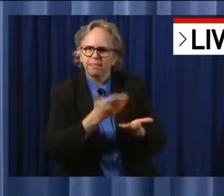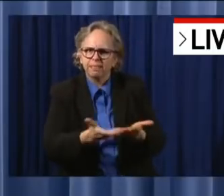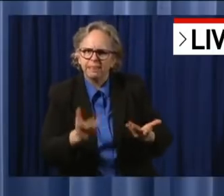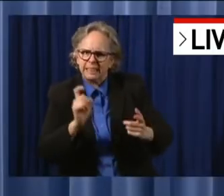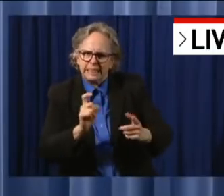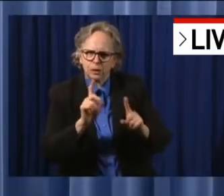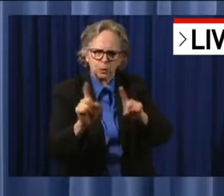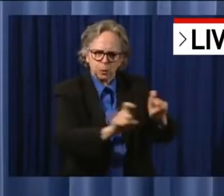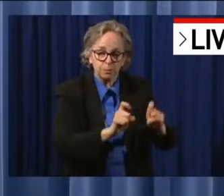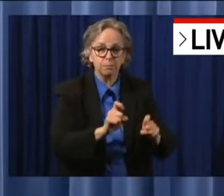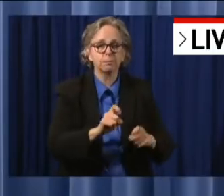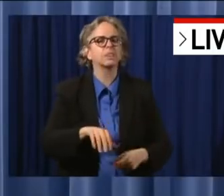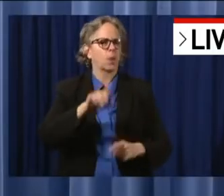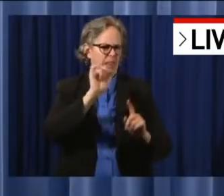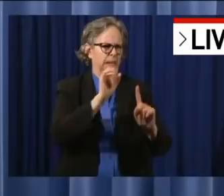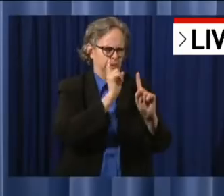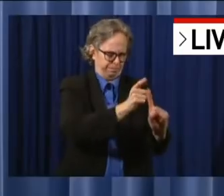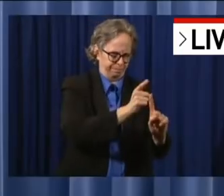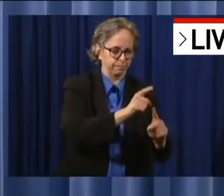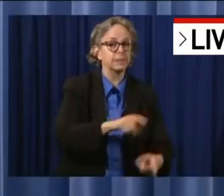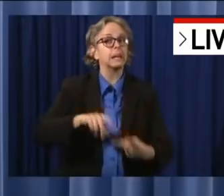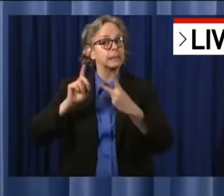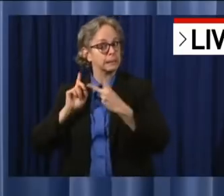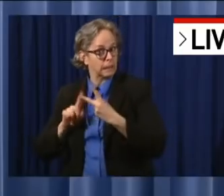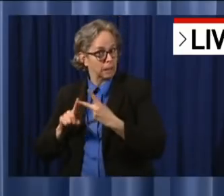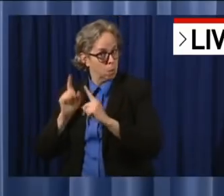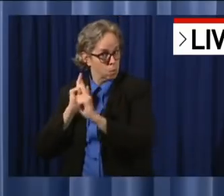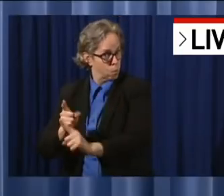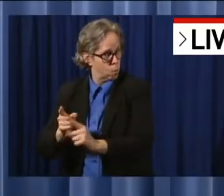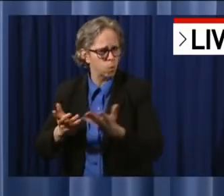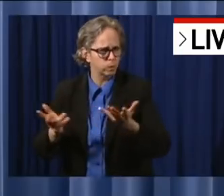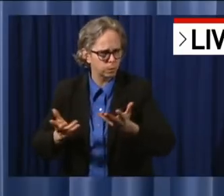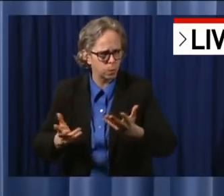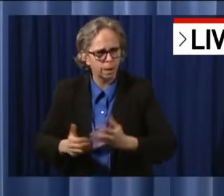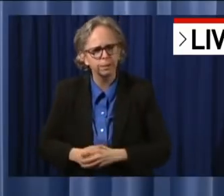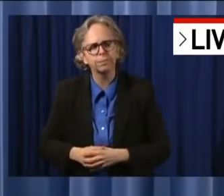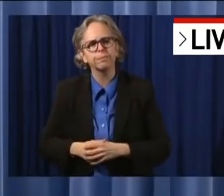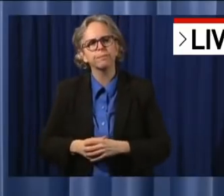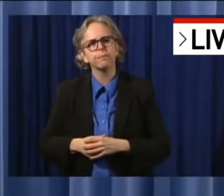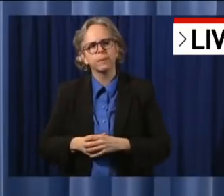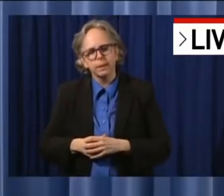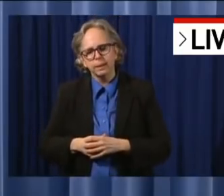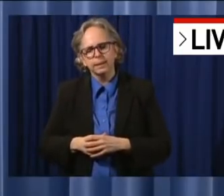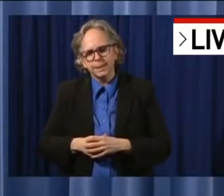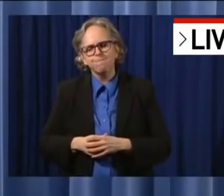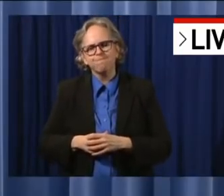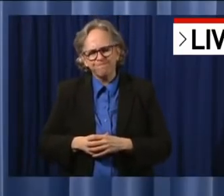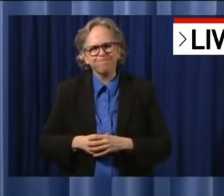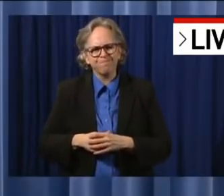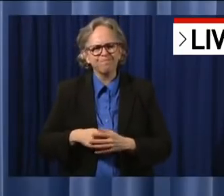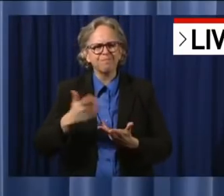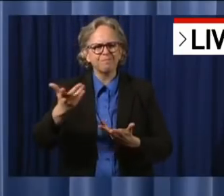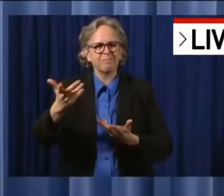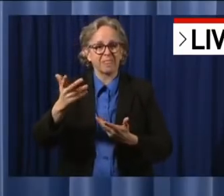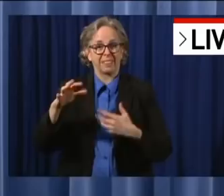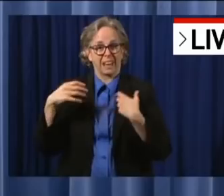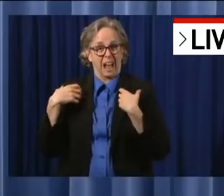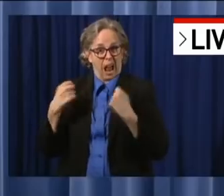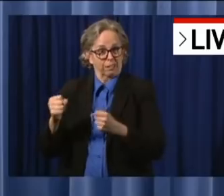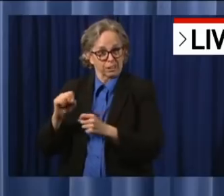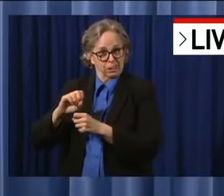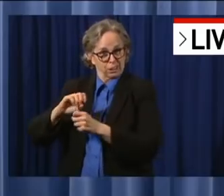big thing that we're doing is we are ramping up our local health